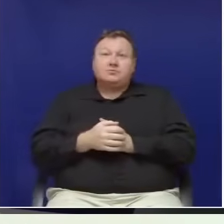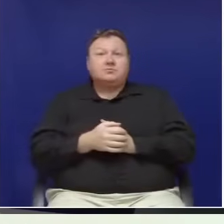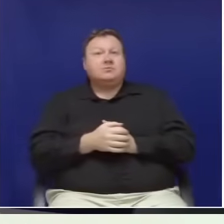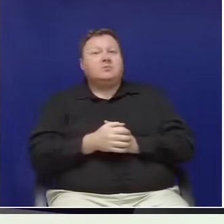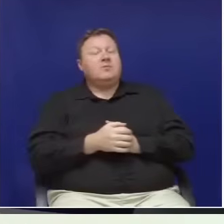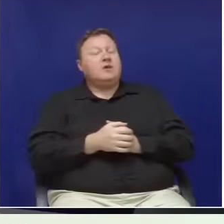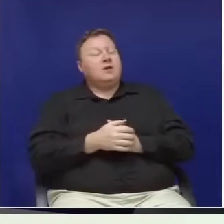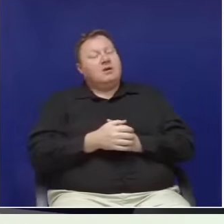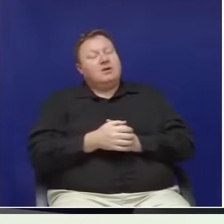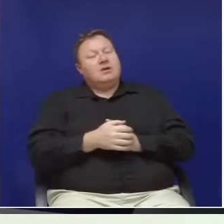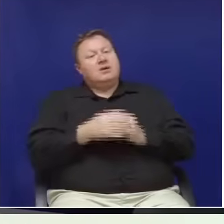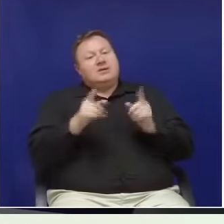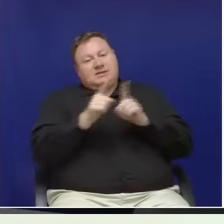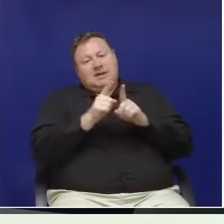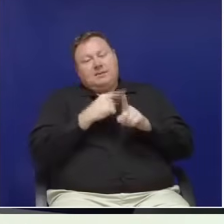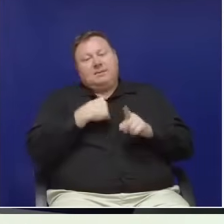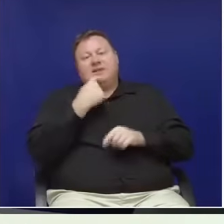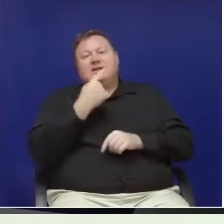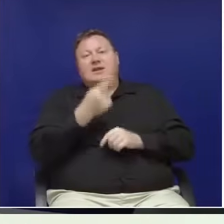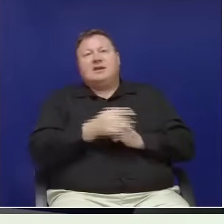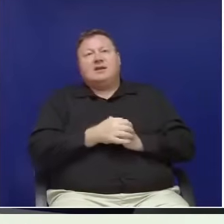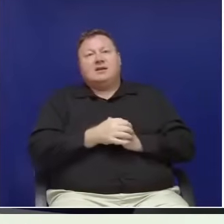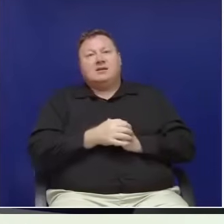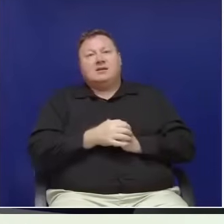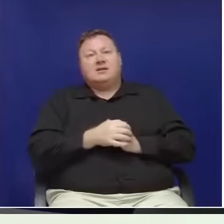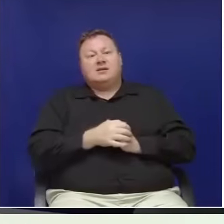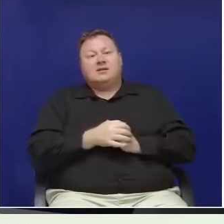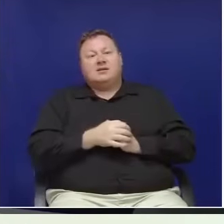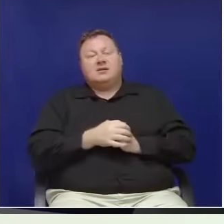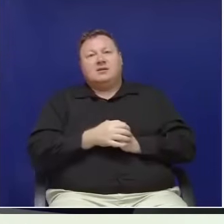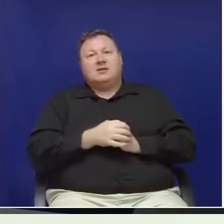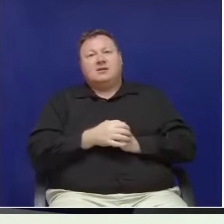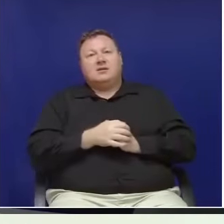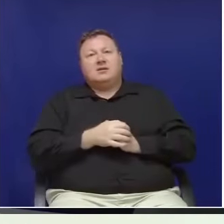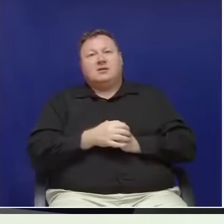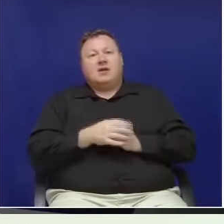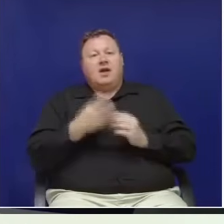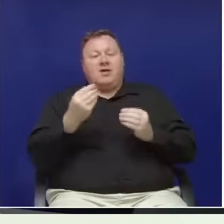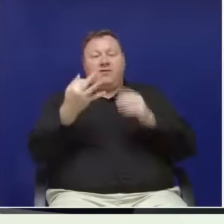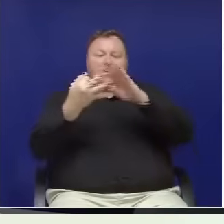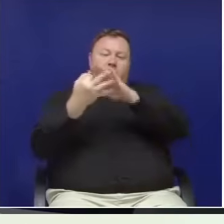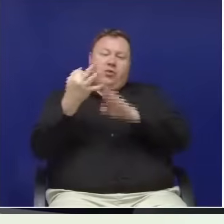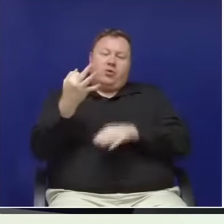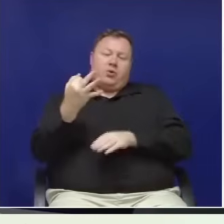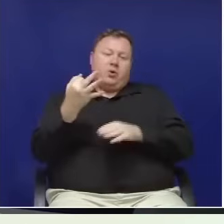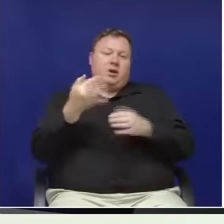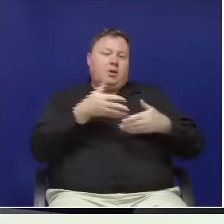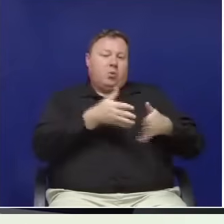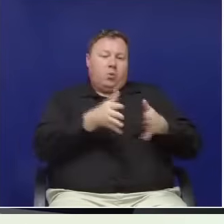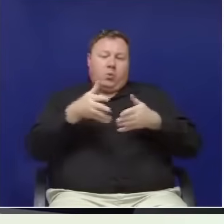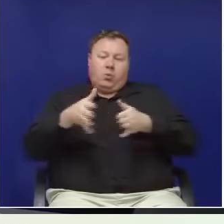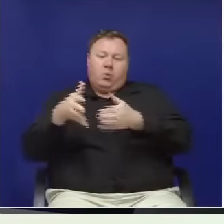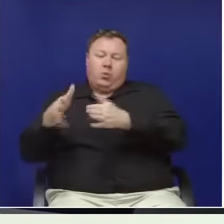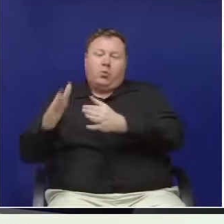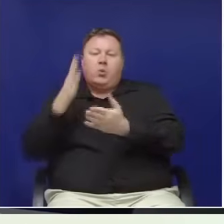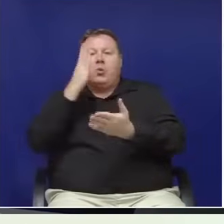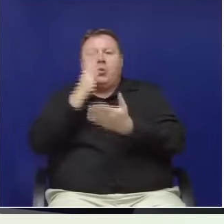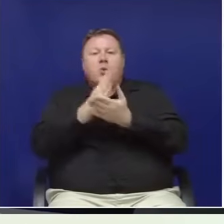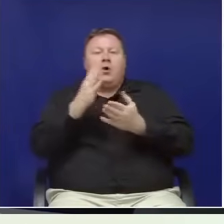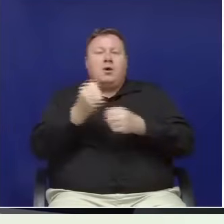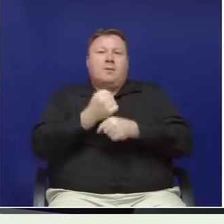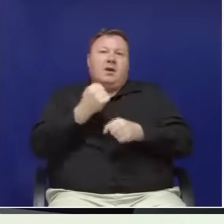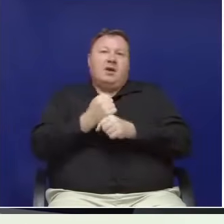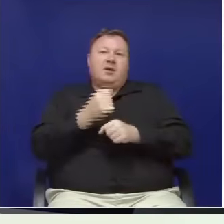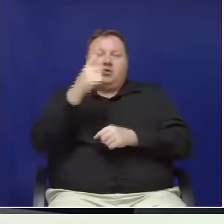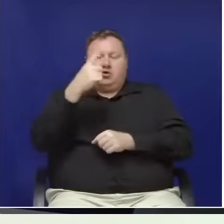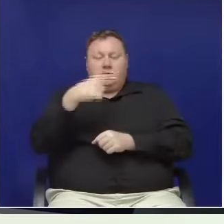Honourable Chair, as I said, we have these three methods of ensuring that the